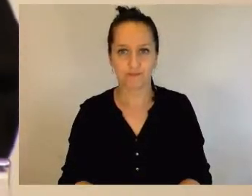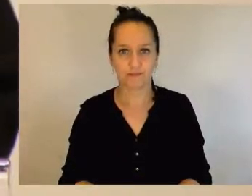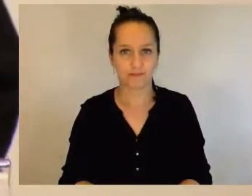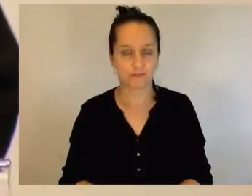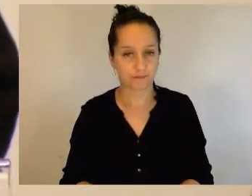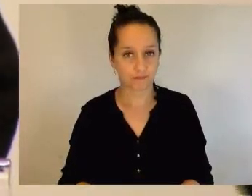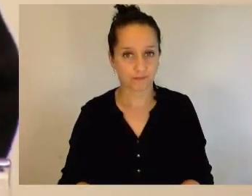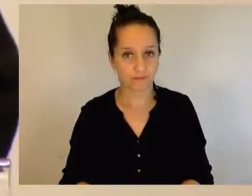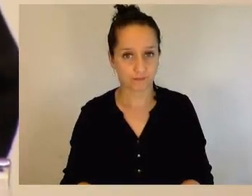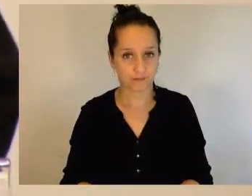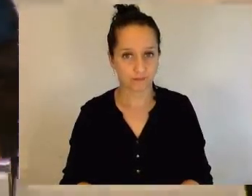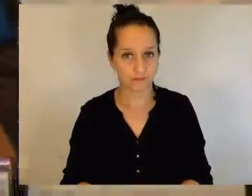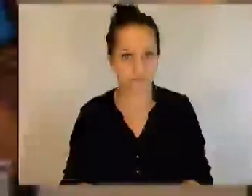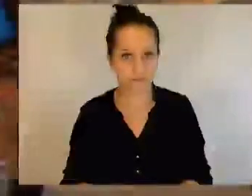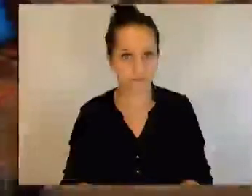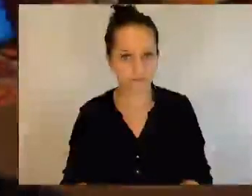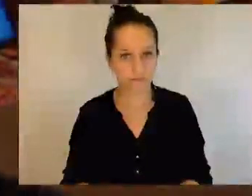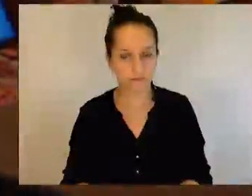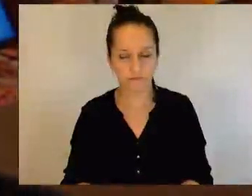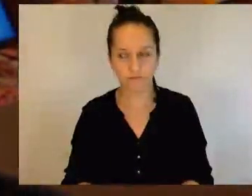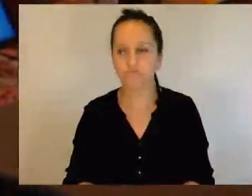Venezuela.